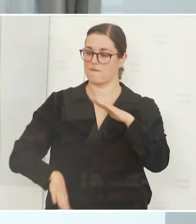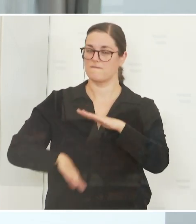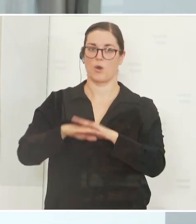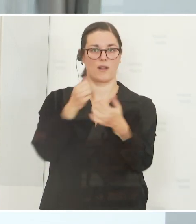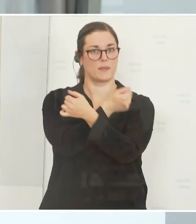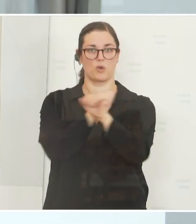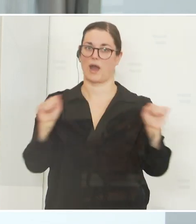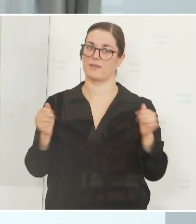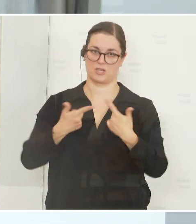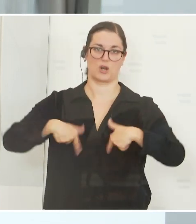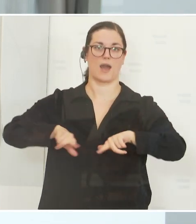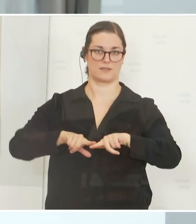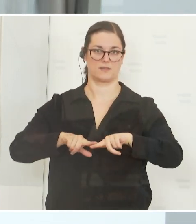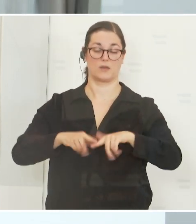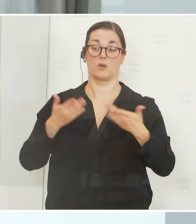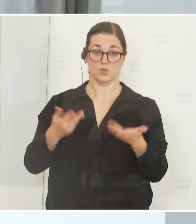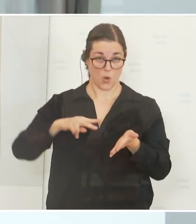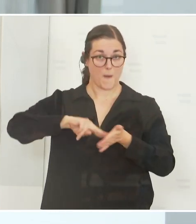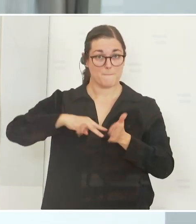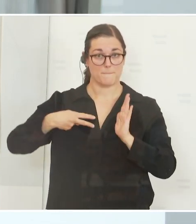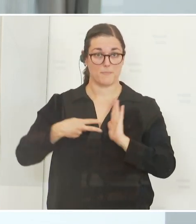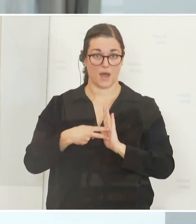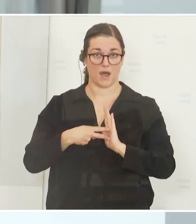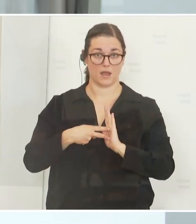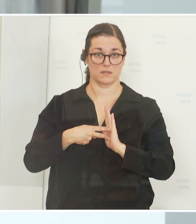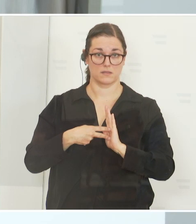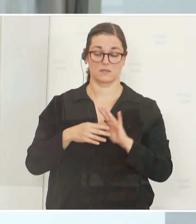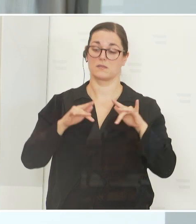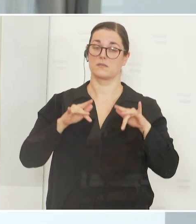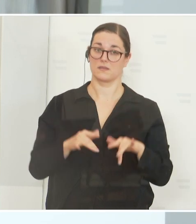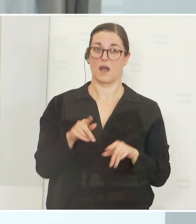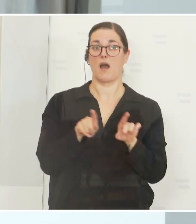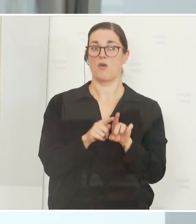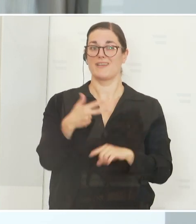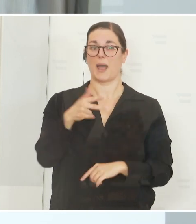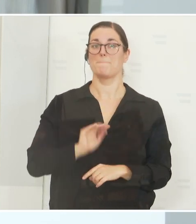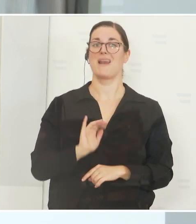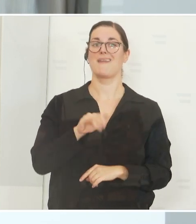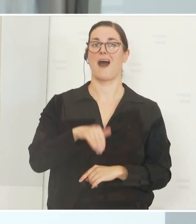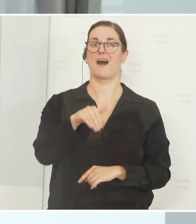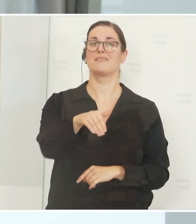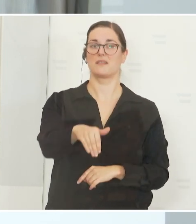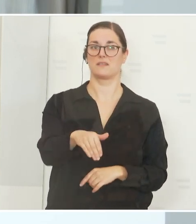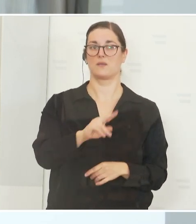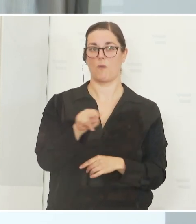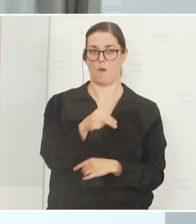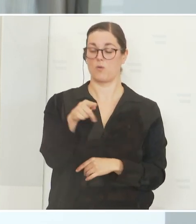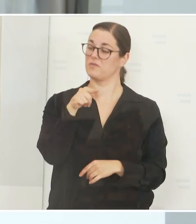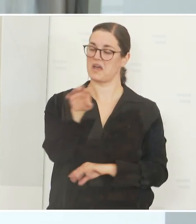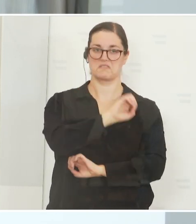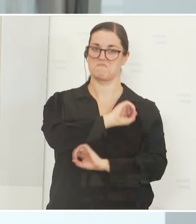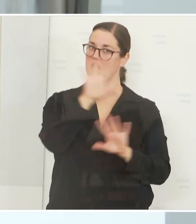country. That plan, which is of 3 billion euros, is a clear signal on